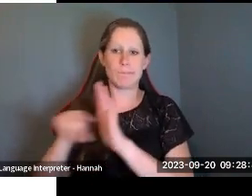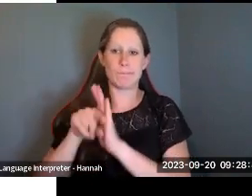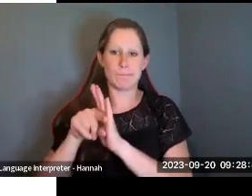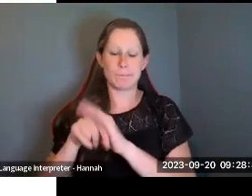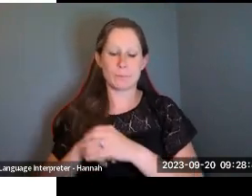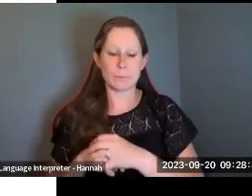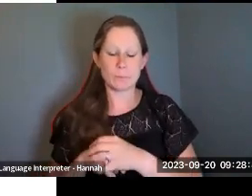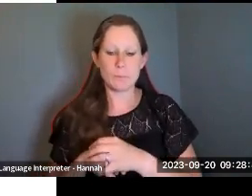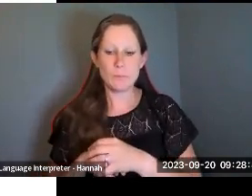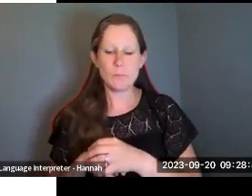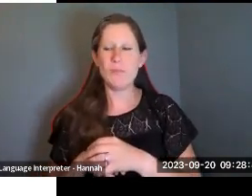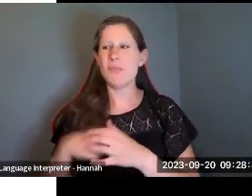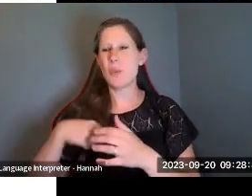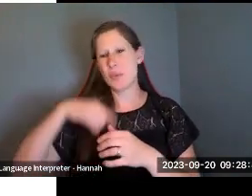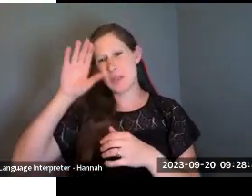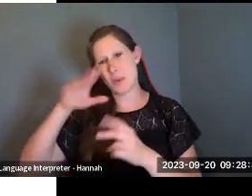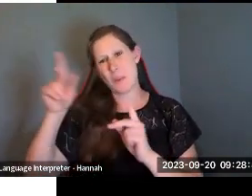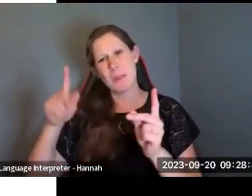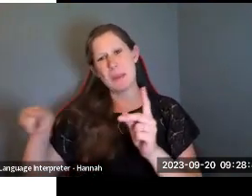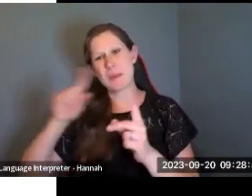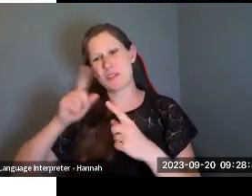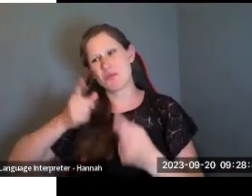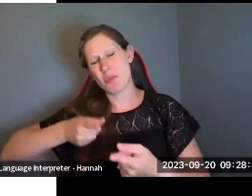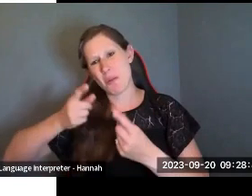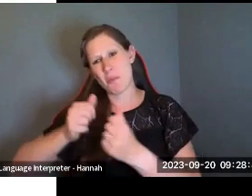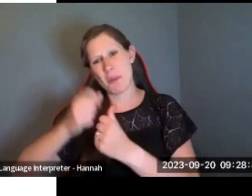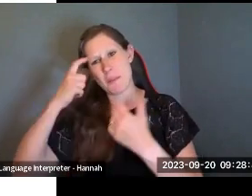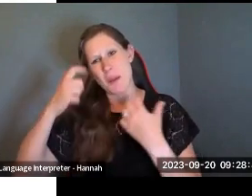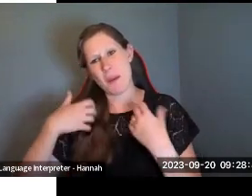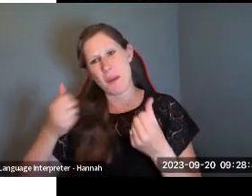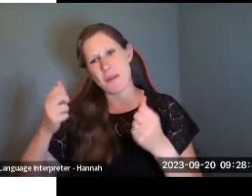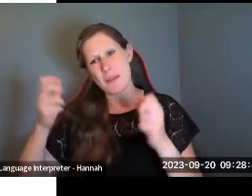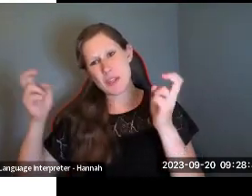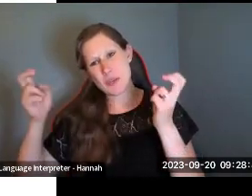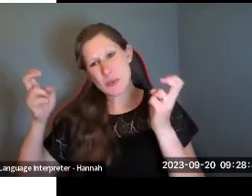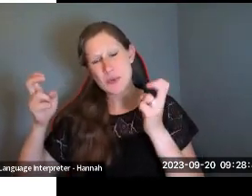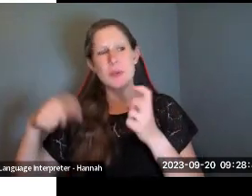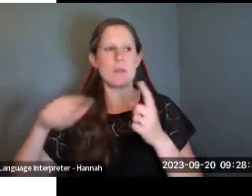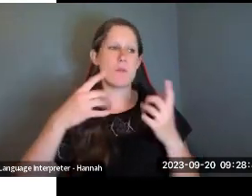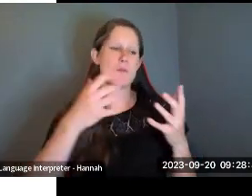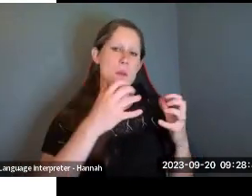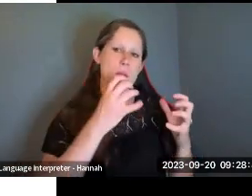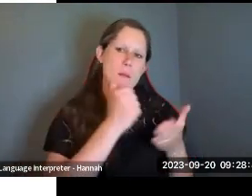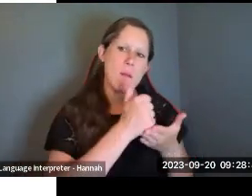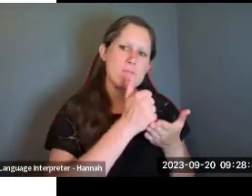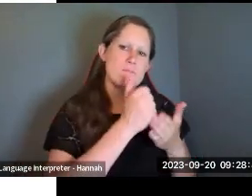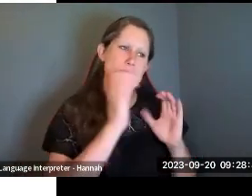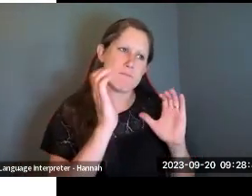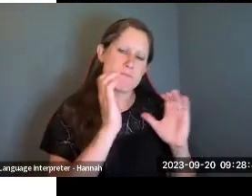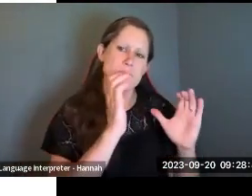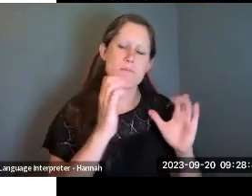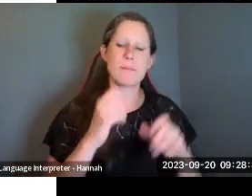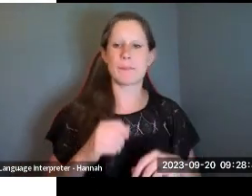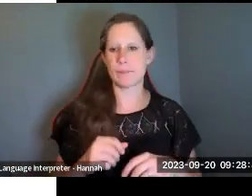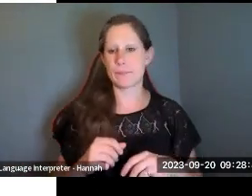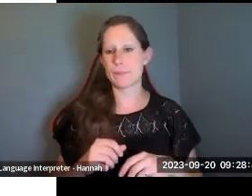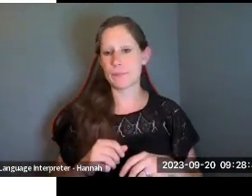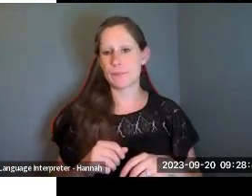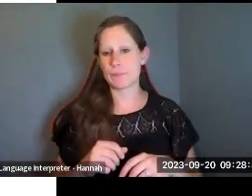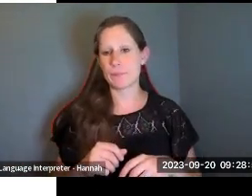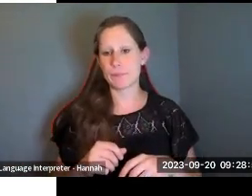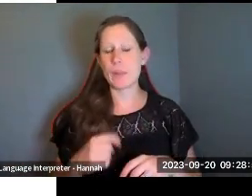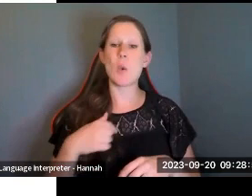health issues seeking out help. So we get feedback from people all the time who have taken the